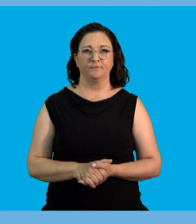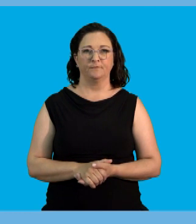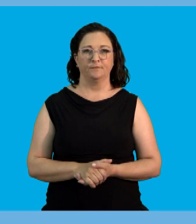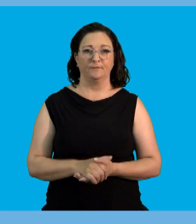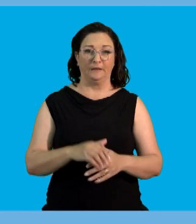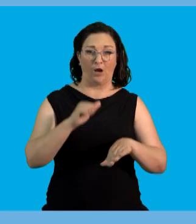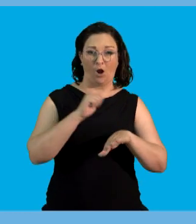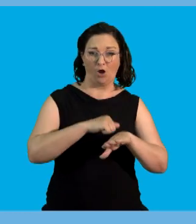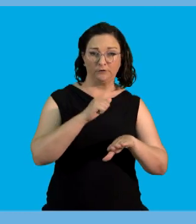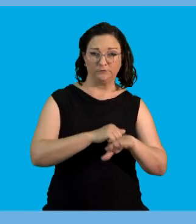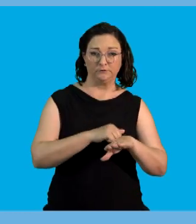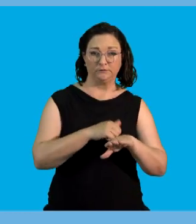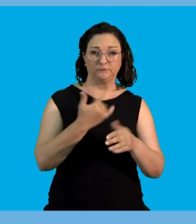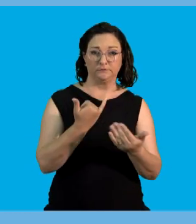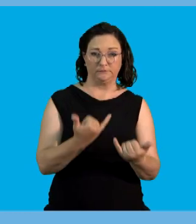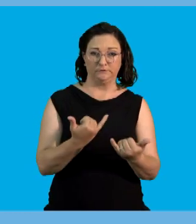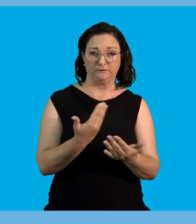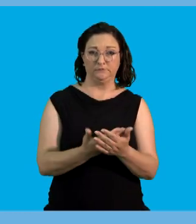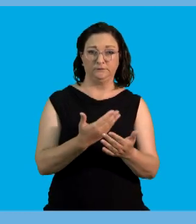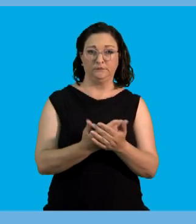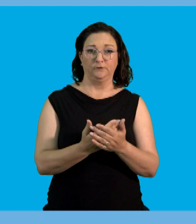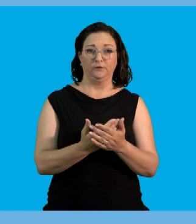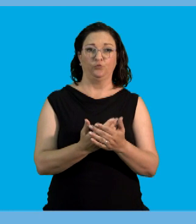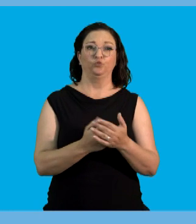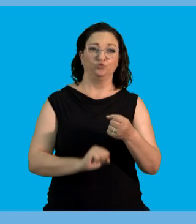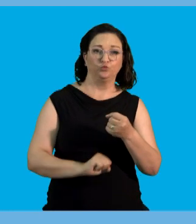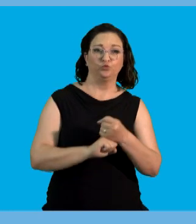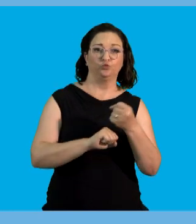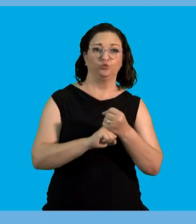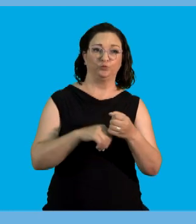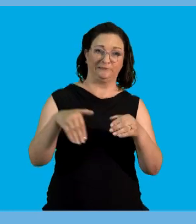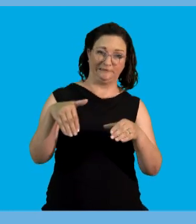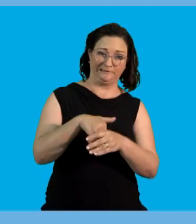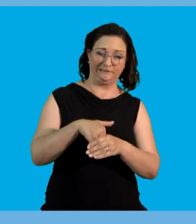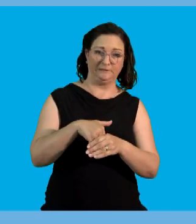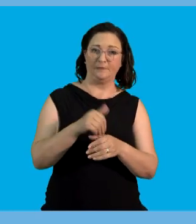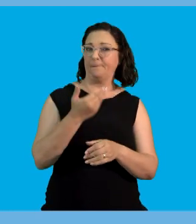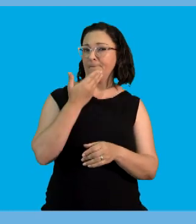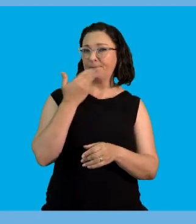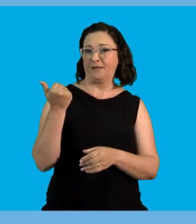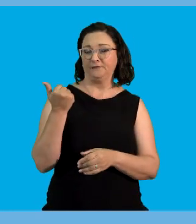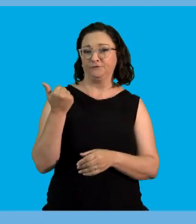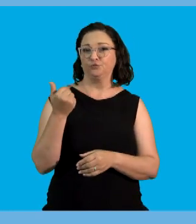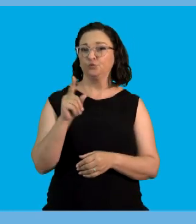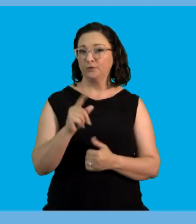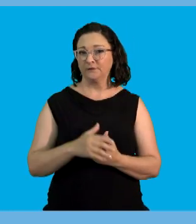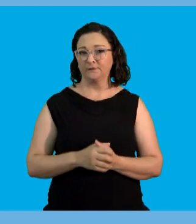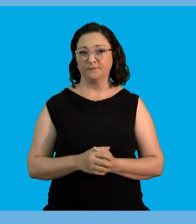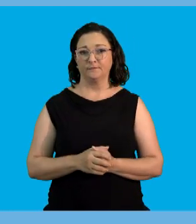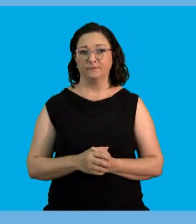reinforce concrete? Give a reason for your answer. So which material is going to be